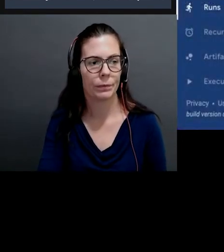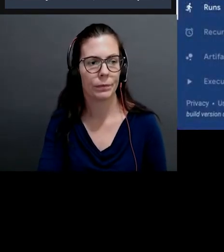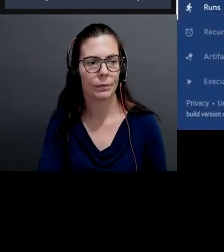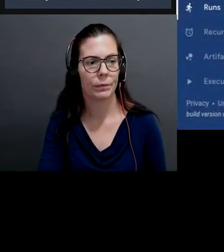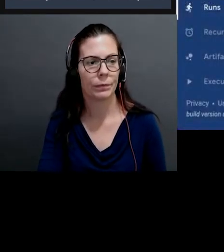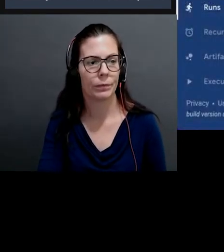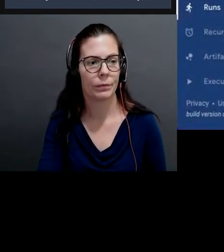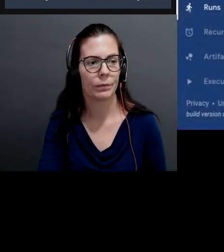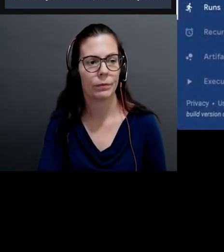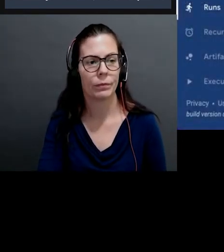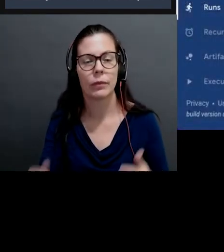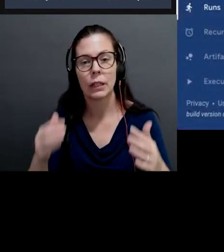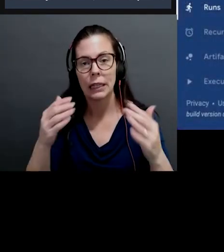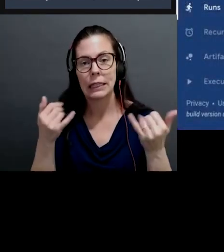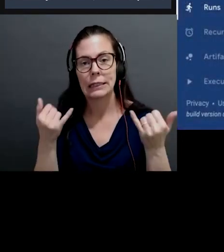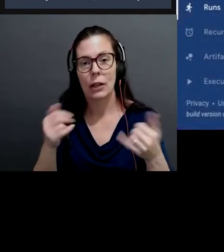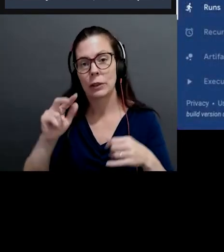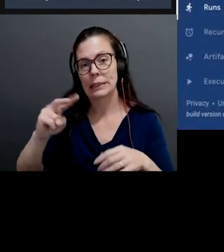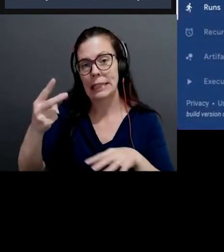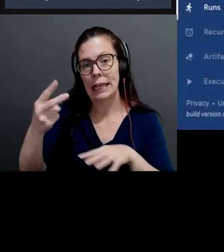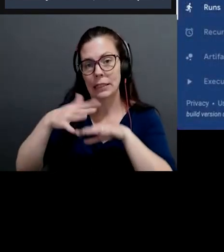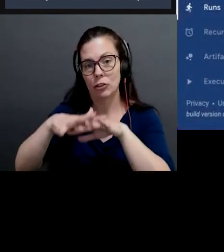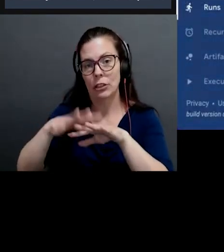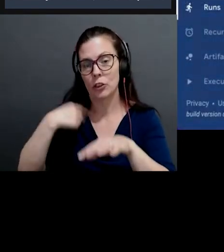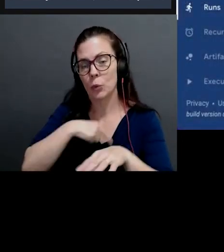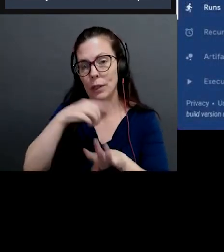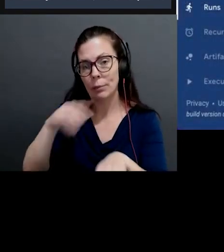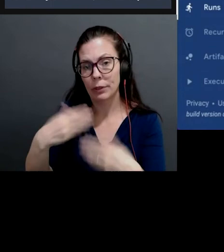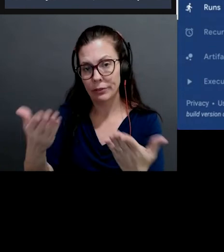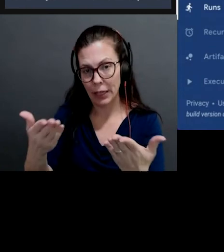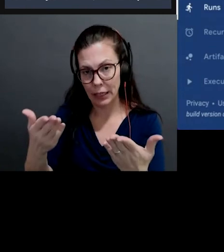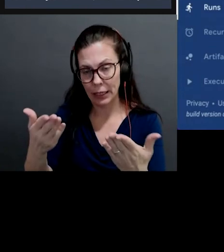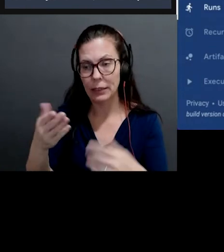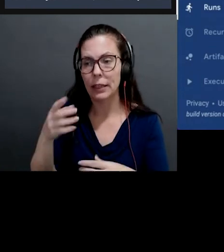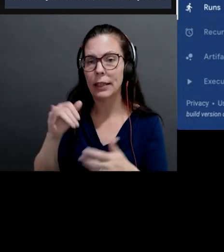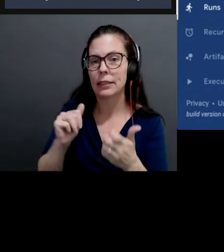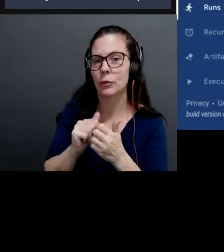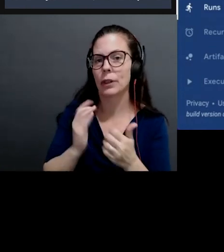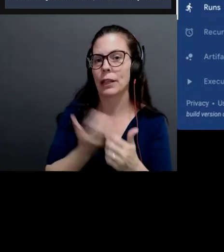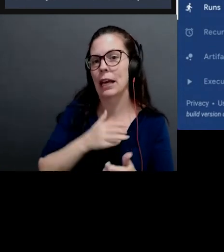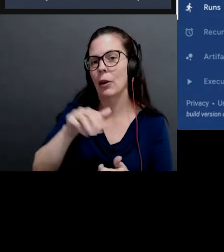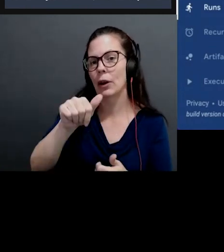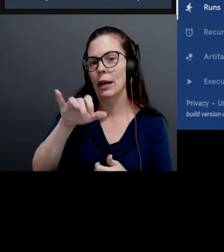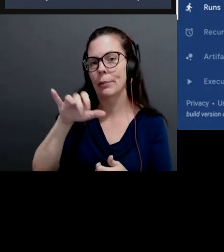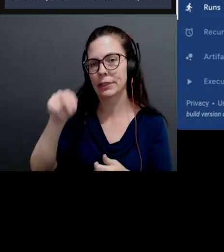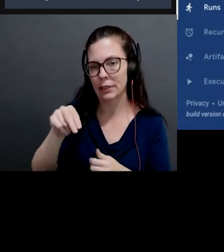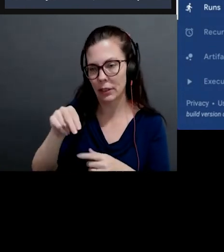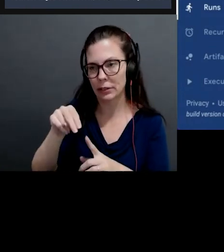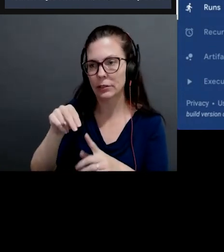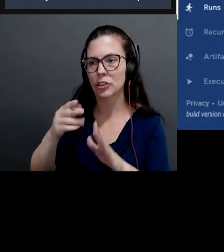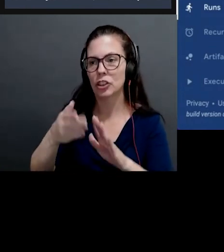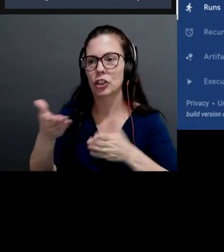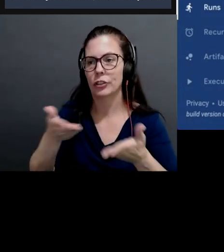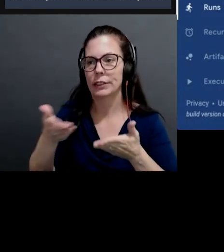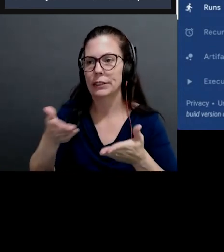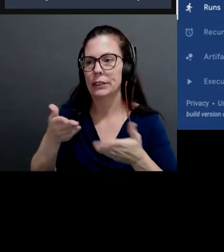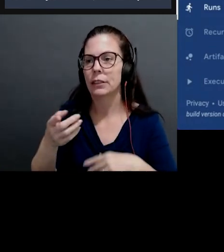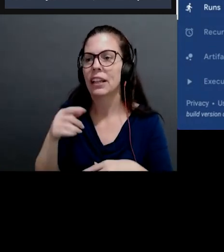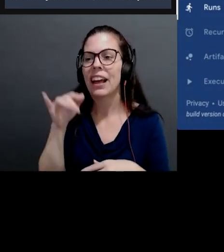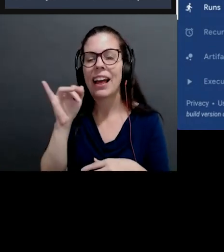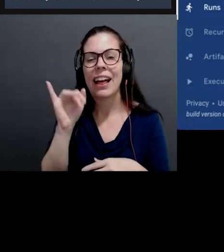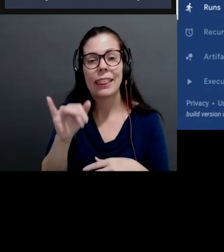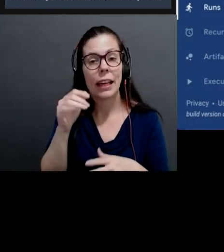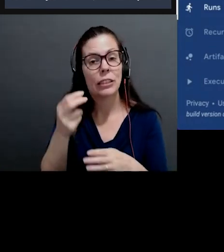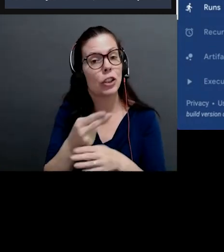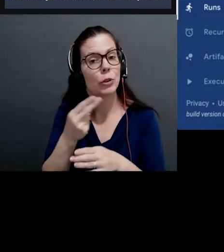And the second integration that we provide here is with our Amazon Relational Database Services, which could be used to